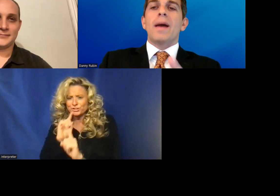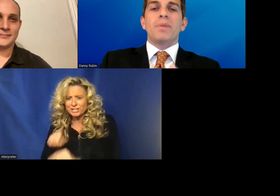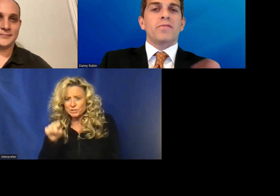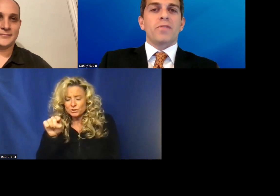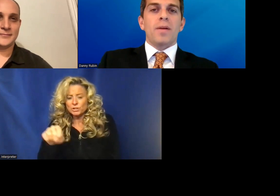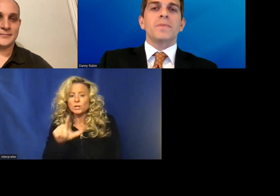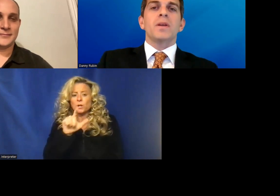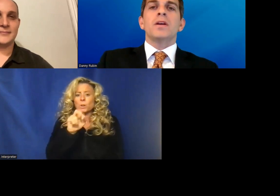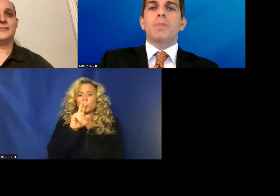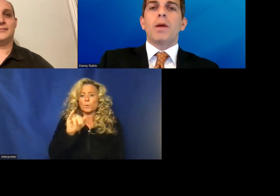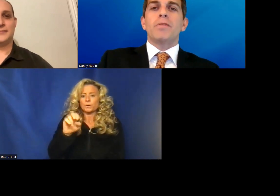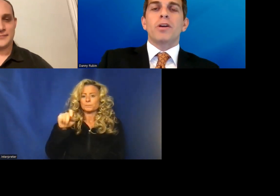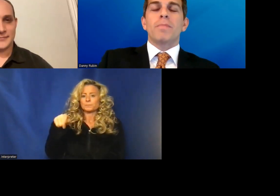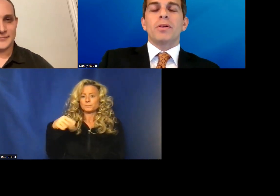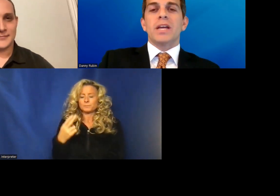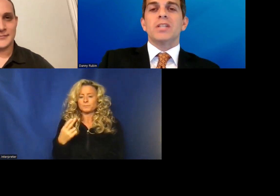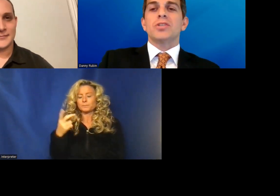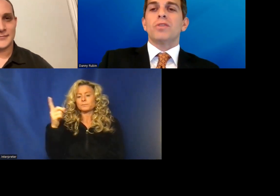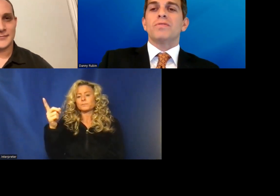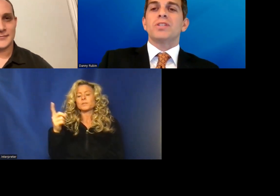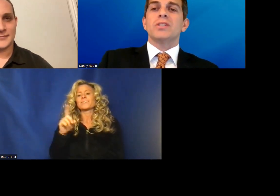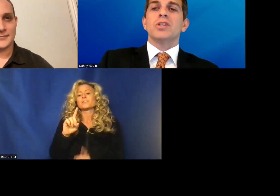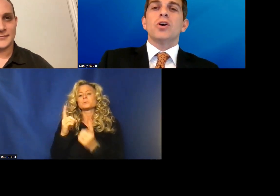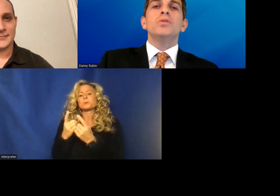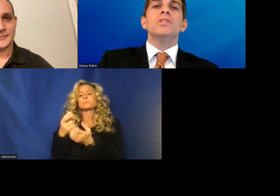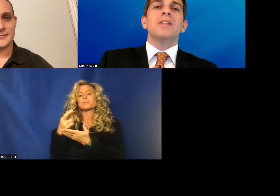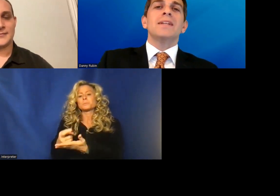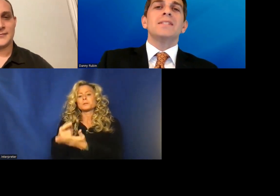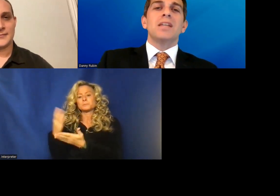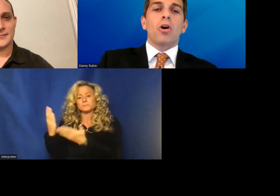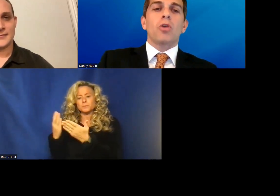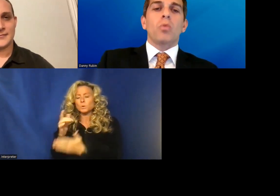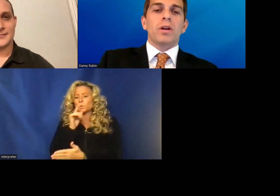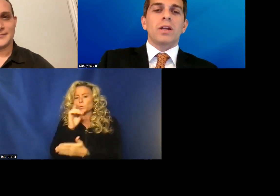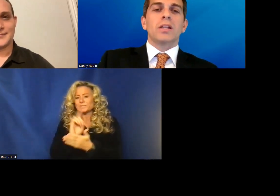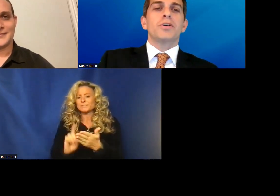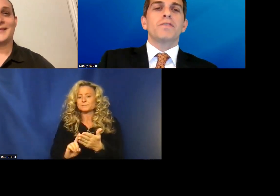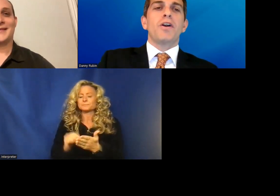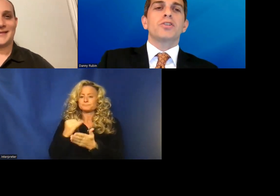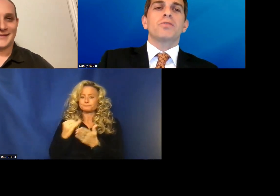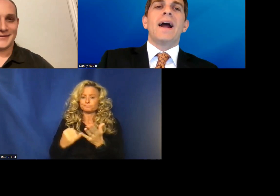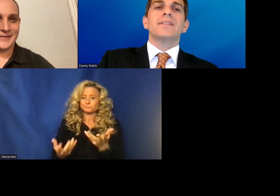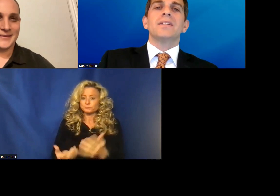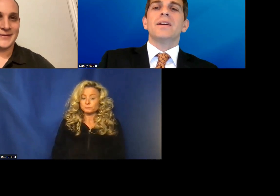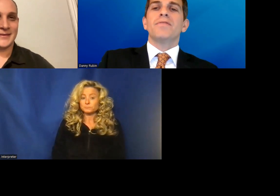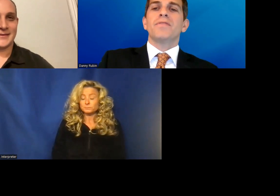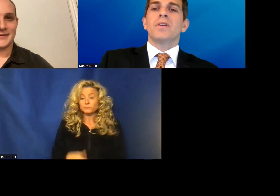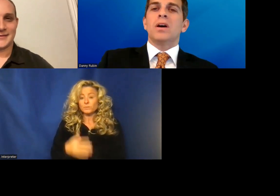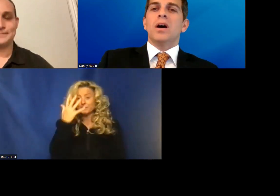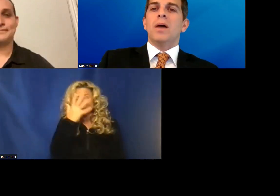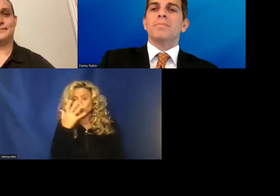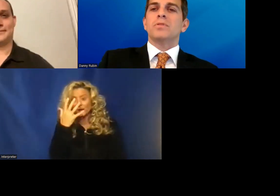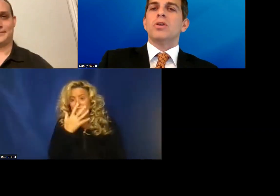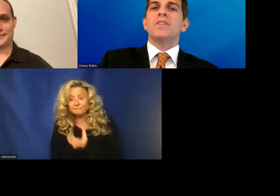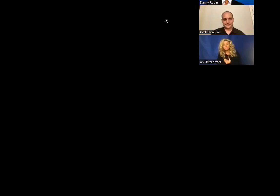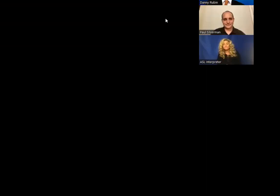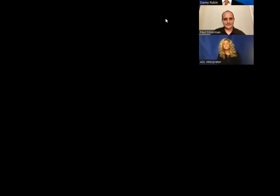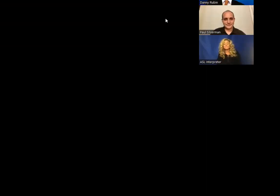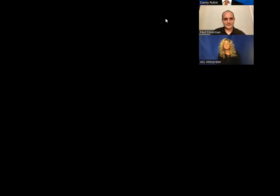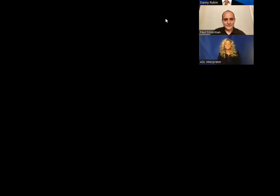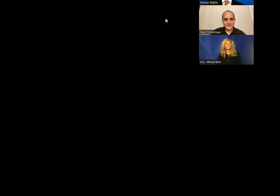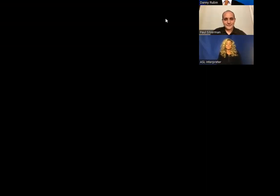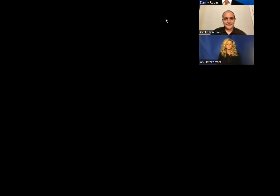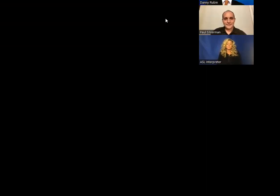from Lori Epic from Department of Rehabilitation Services. Who designs the artwork? It looks very attractive. Do you